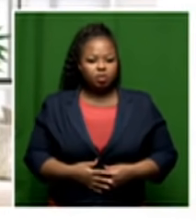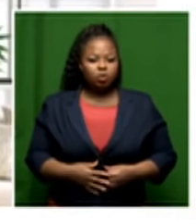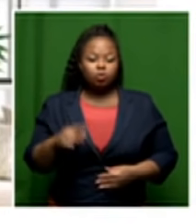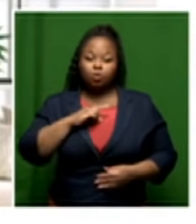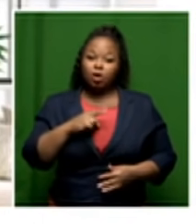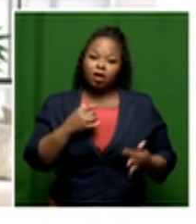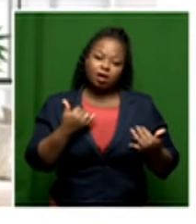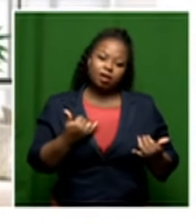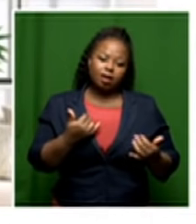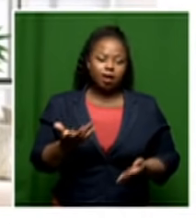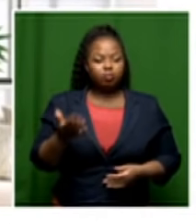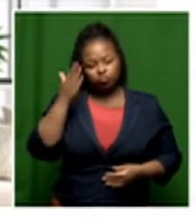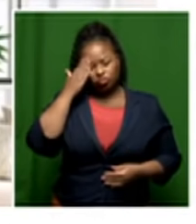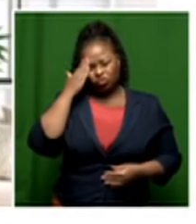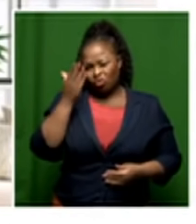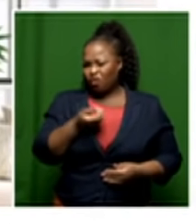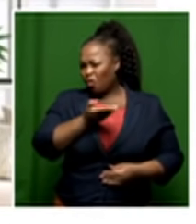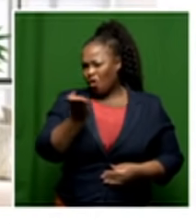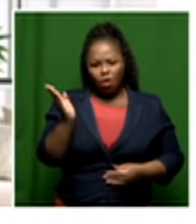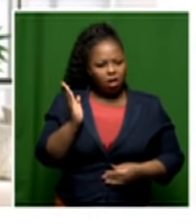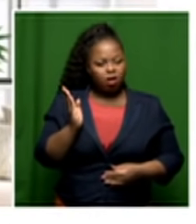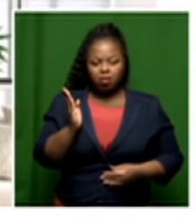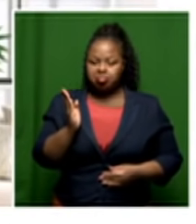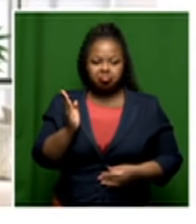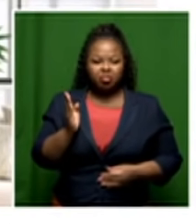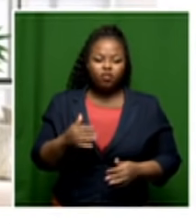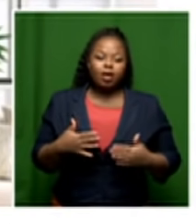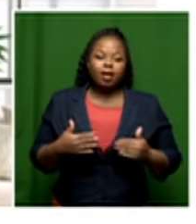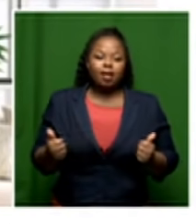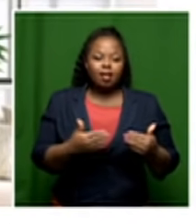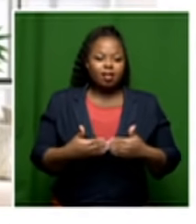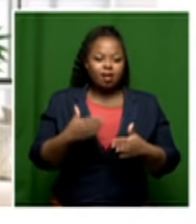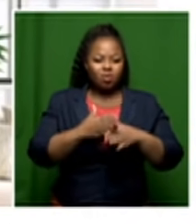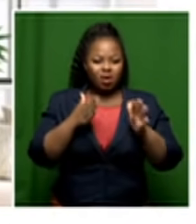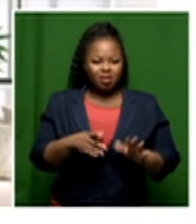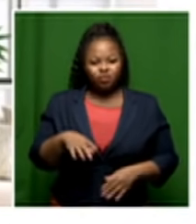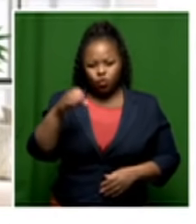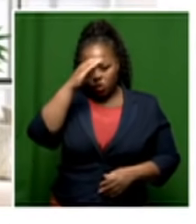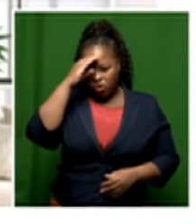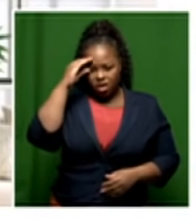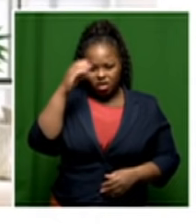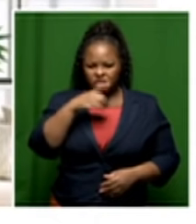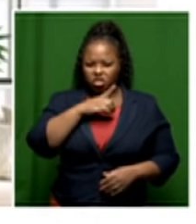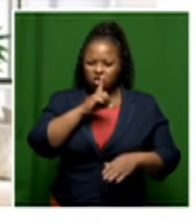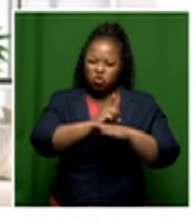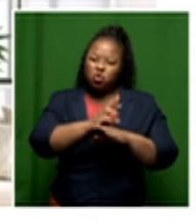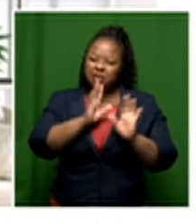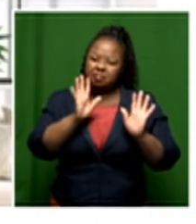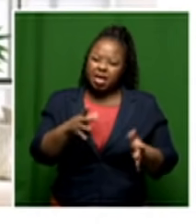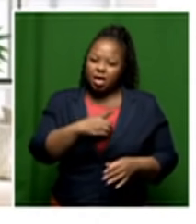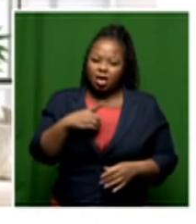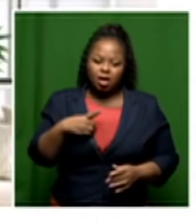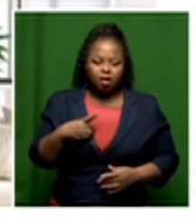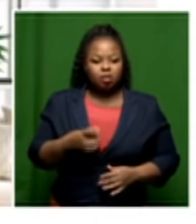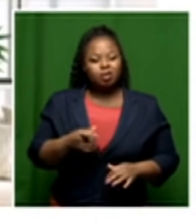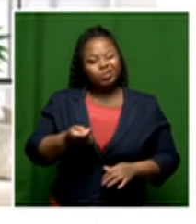a trial, it was not widespread across the country. It was only for healthcare workers. And that also made us to move very slowly. And